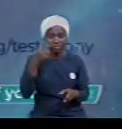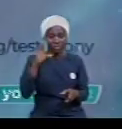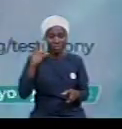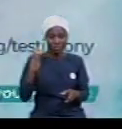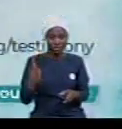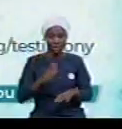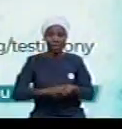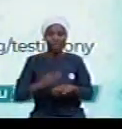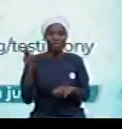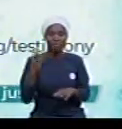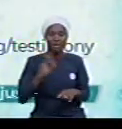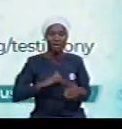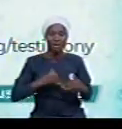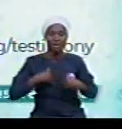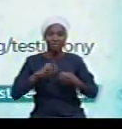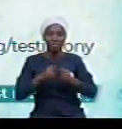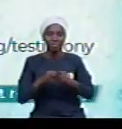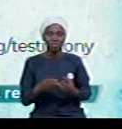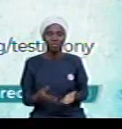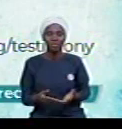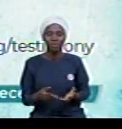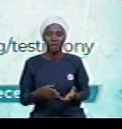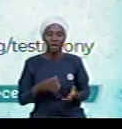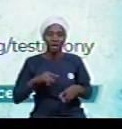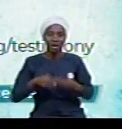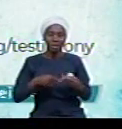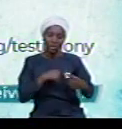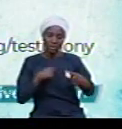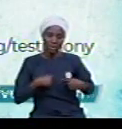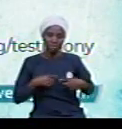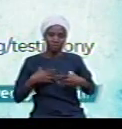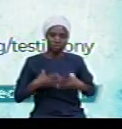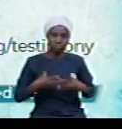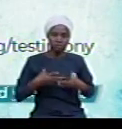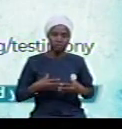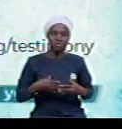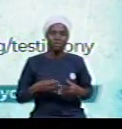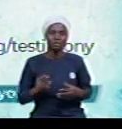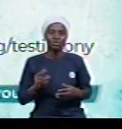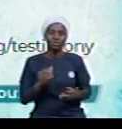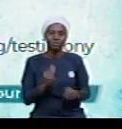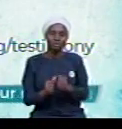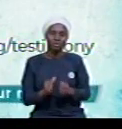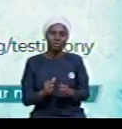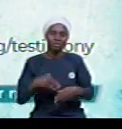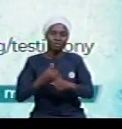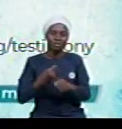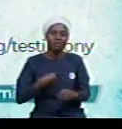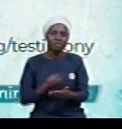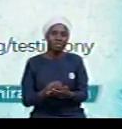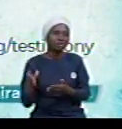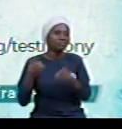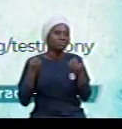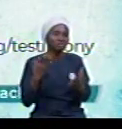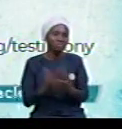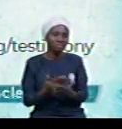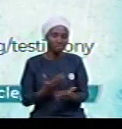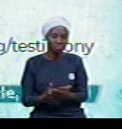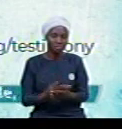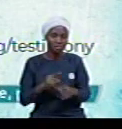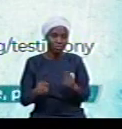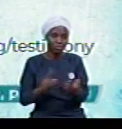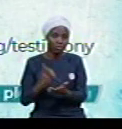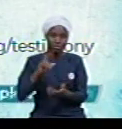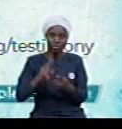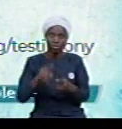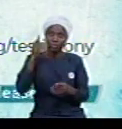having problem of fast heartbeats, which made me spend a lot of money, but to no avail, it didn't go. But glory be to God, after the